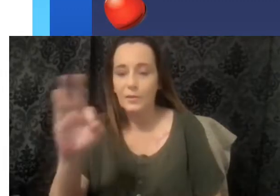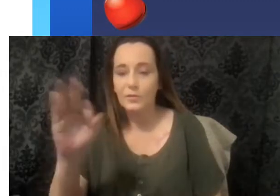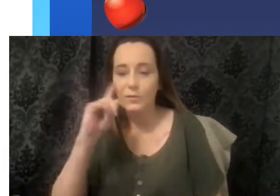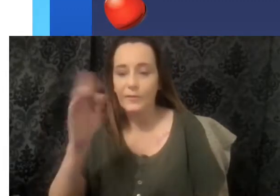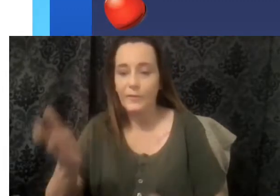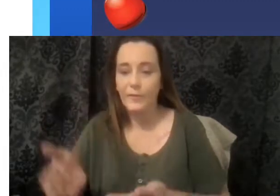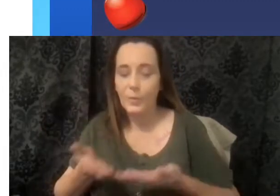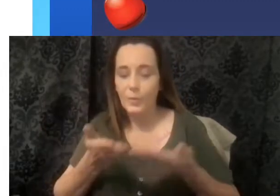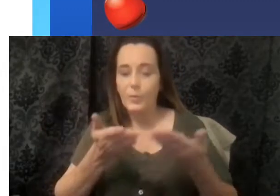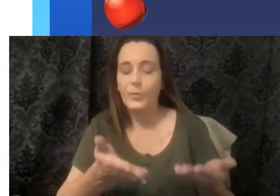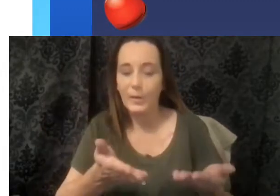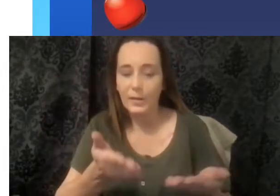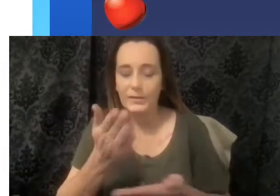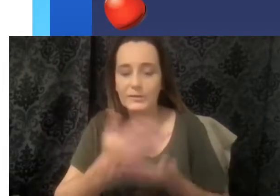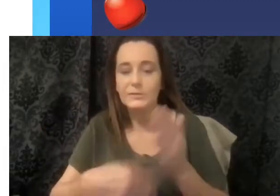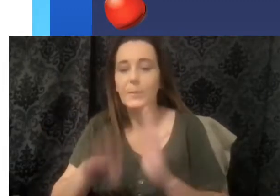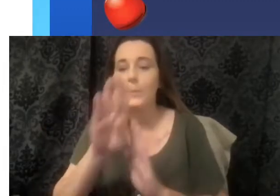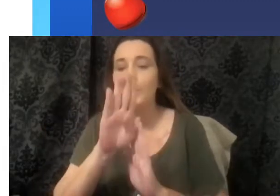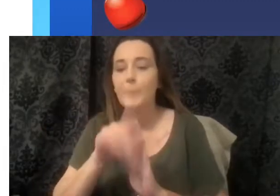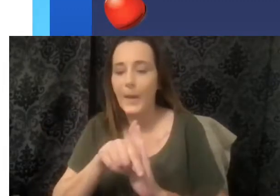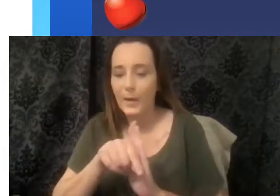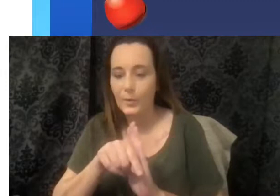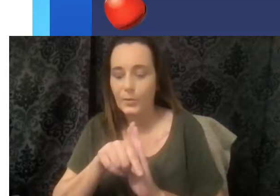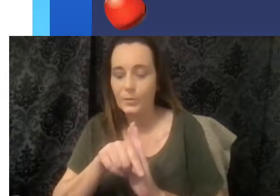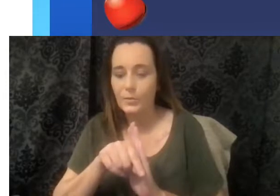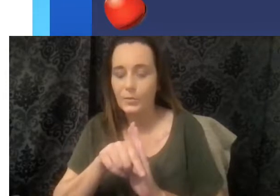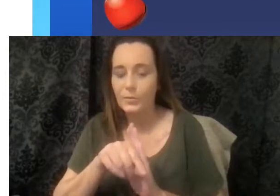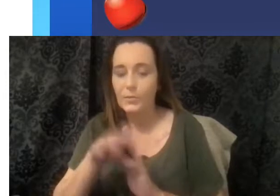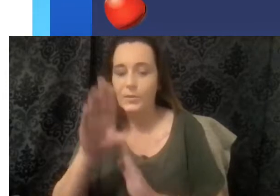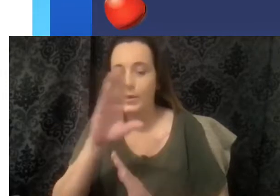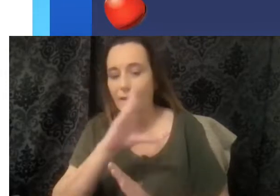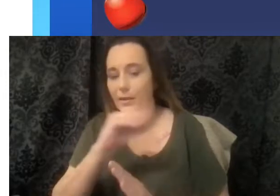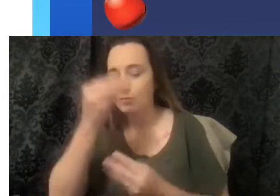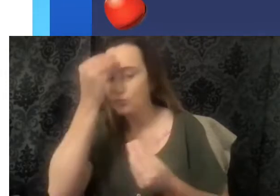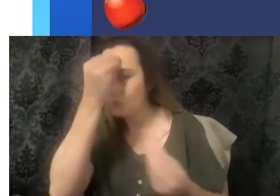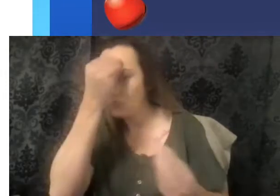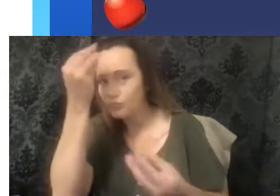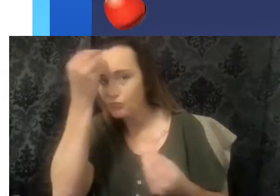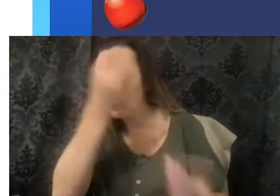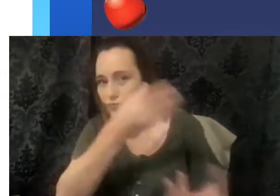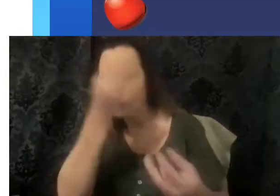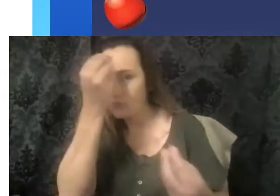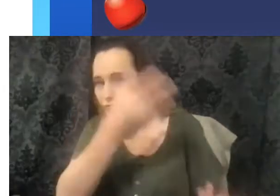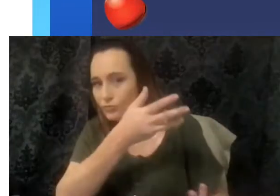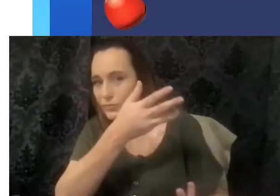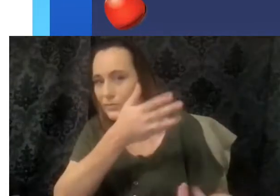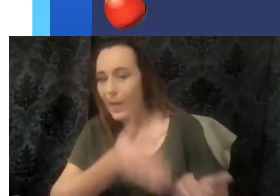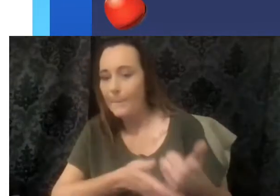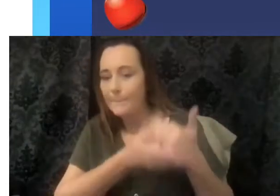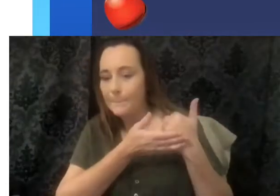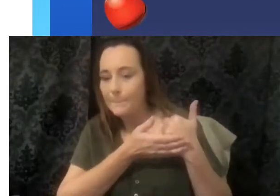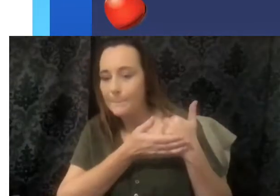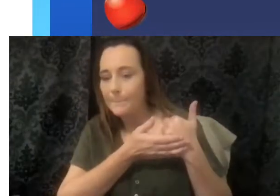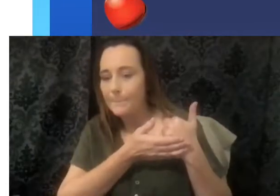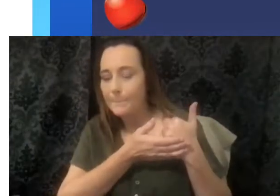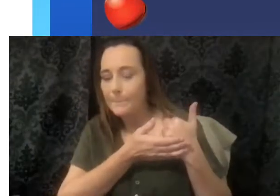providing just some background and some filler to help fill in the gap, because I think that's what